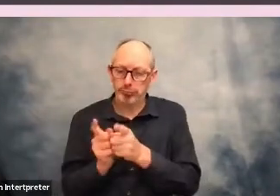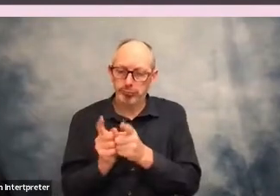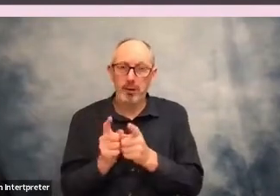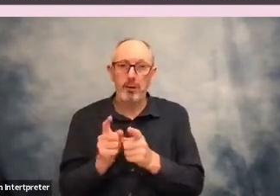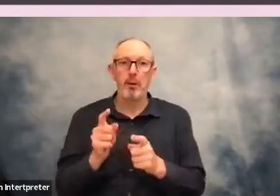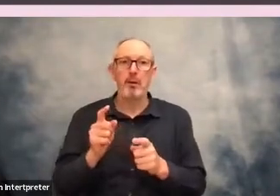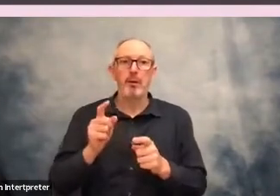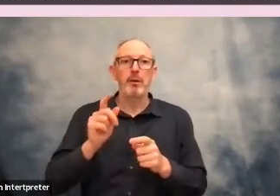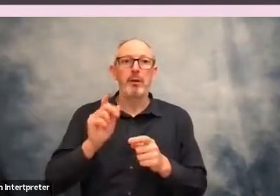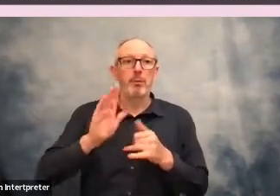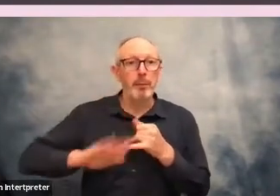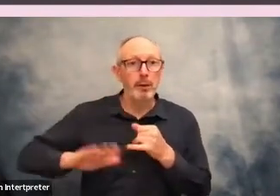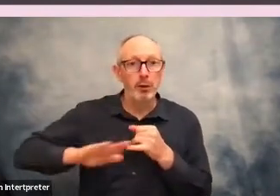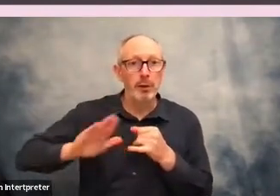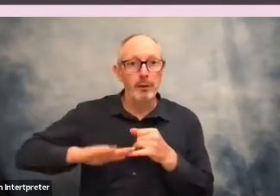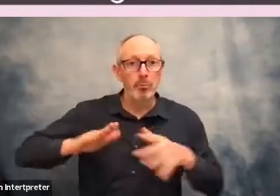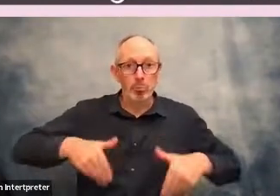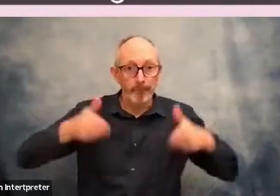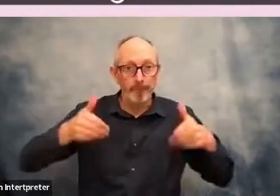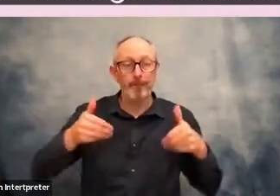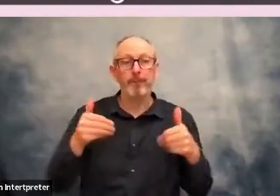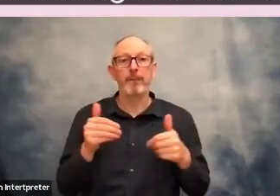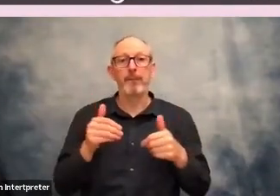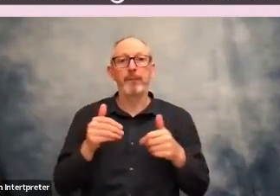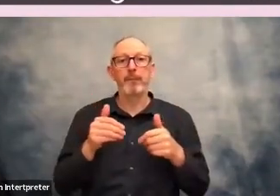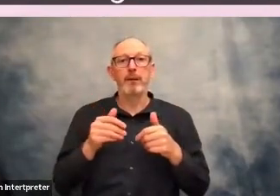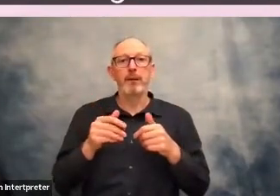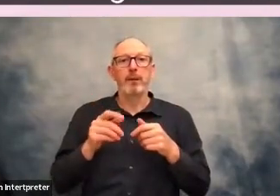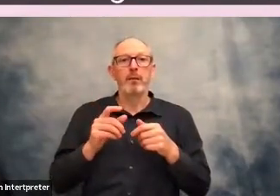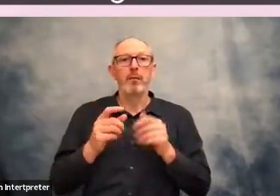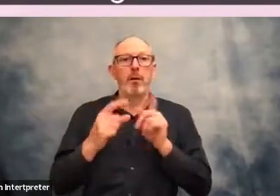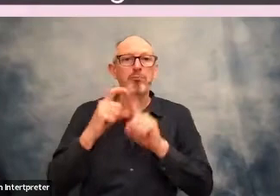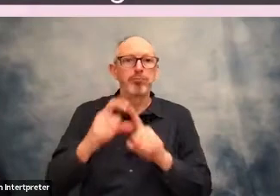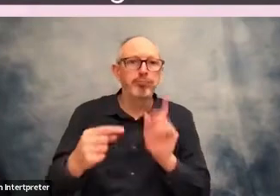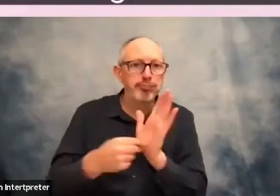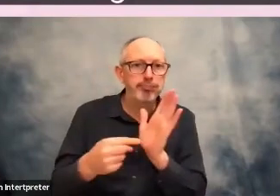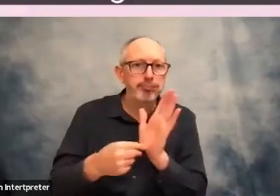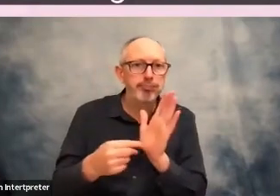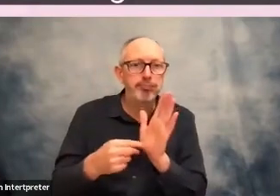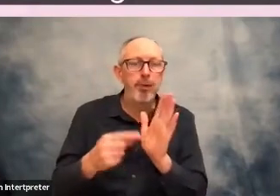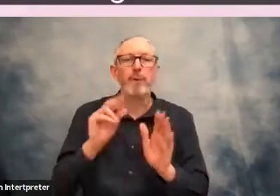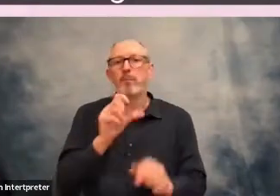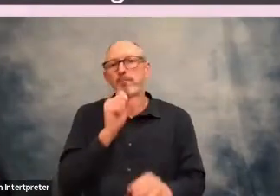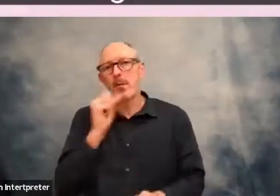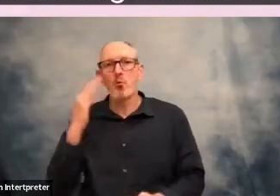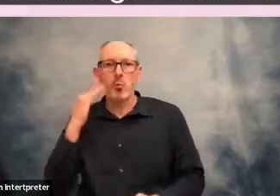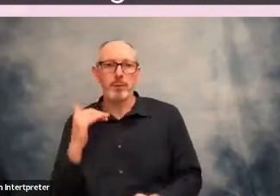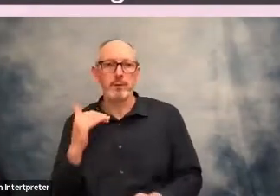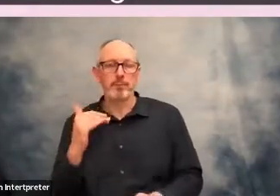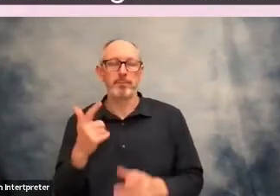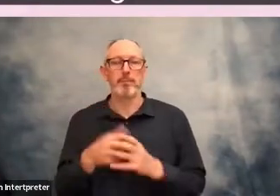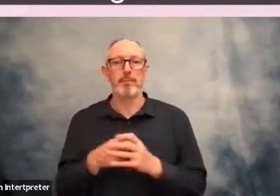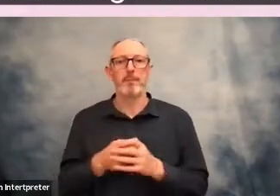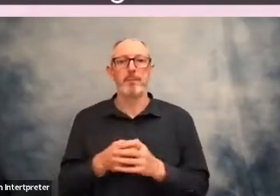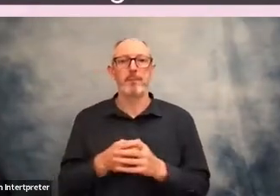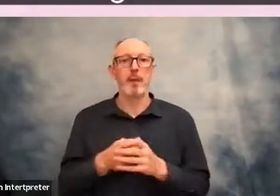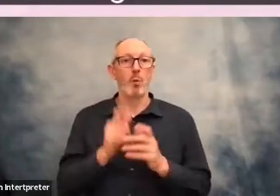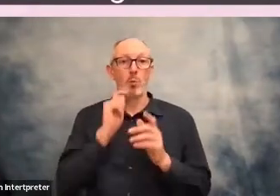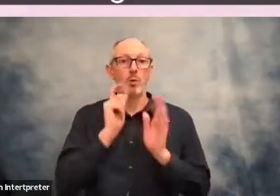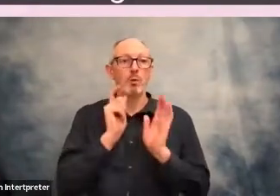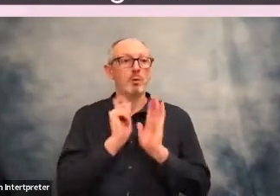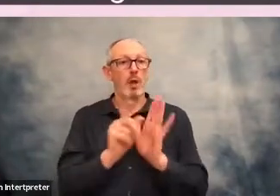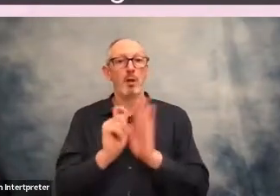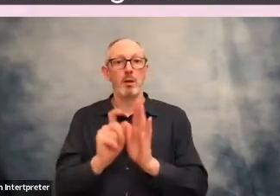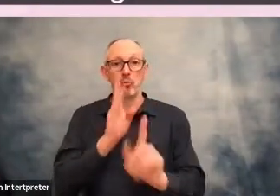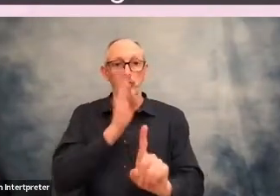and incontinence briefs for men and women. Underwraps underwear will start selling direct to customer through social